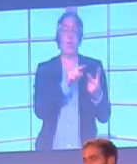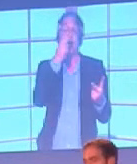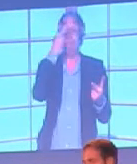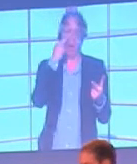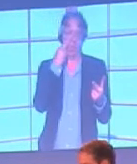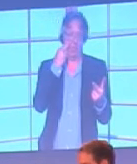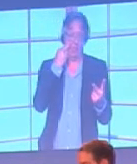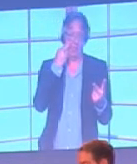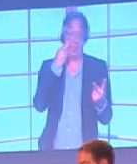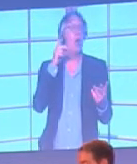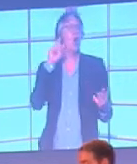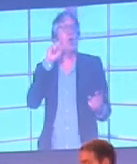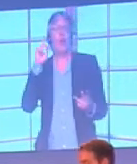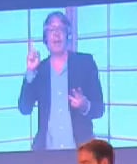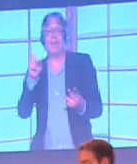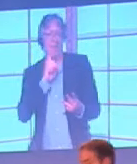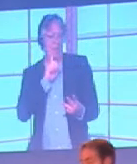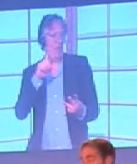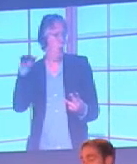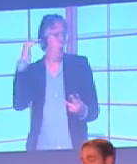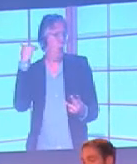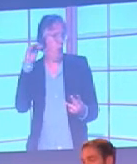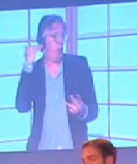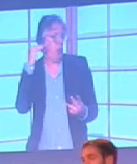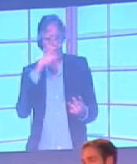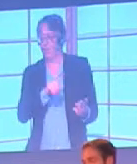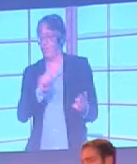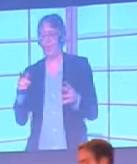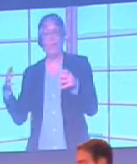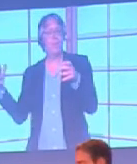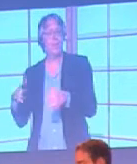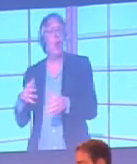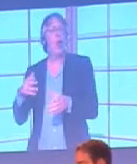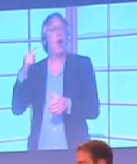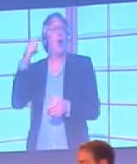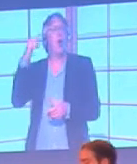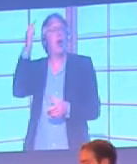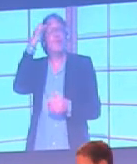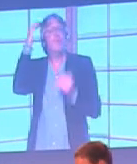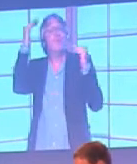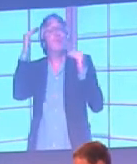sighted, deaf or hard of hearing, learning disabled, and the list goes on.